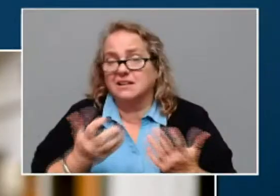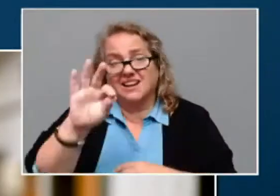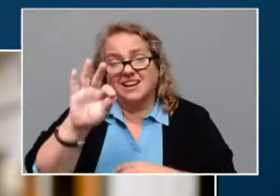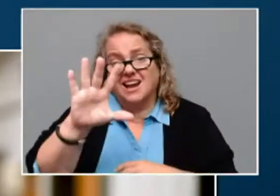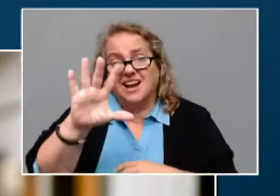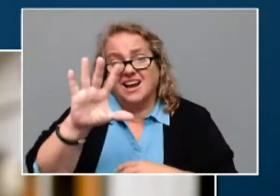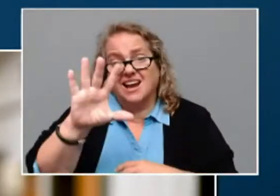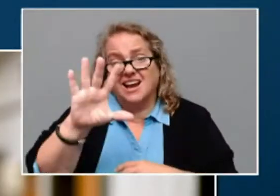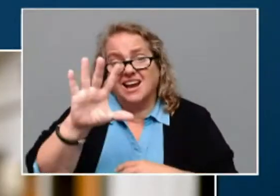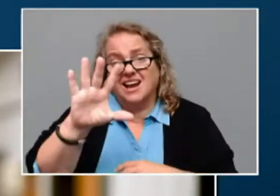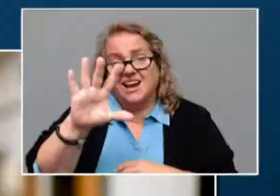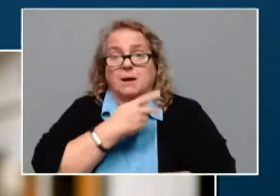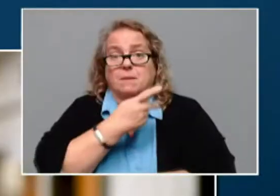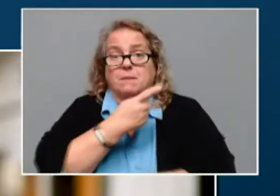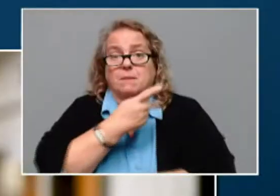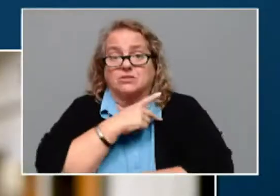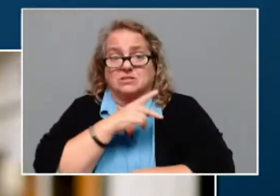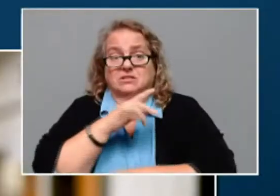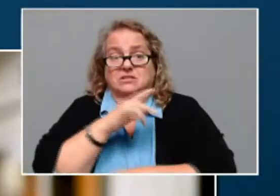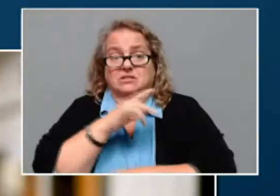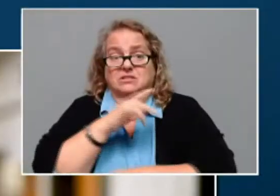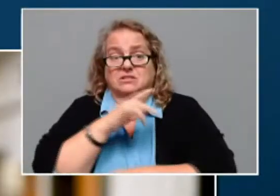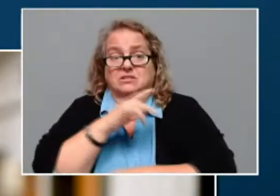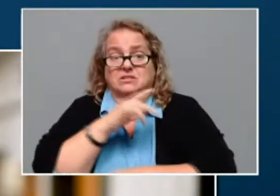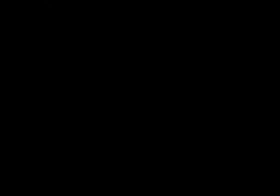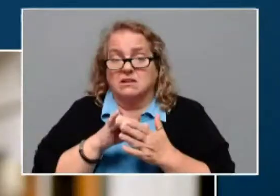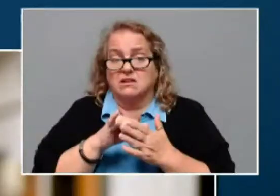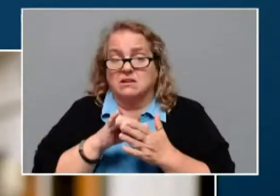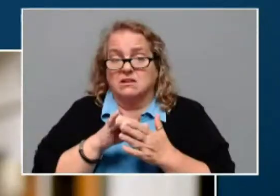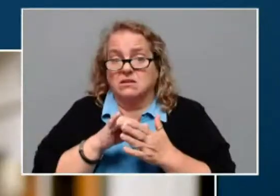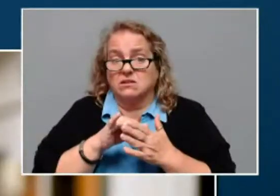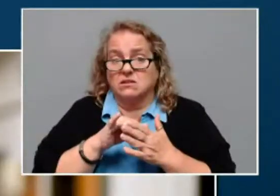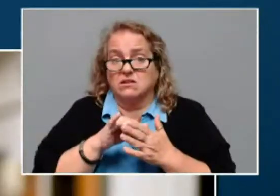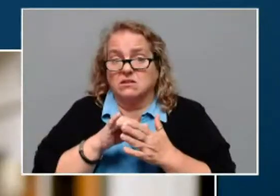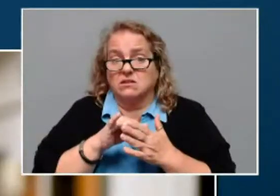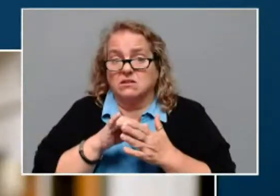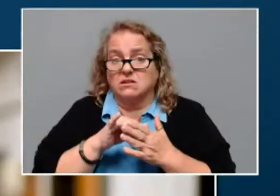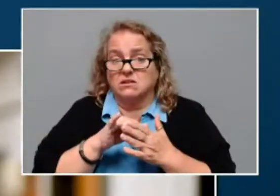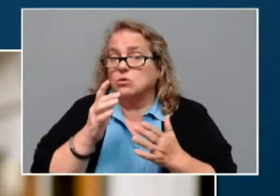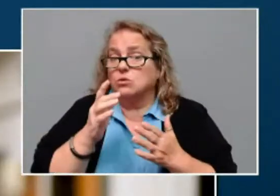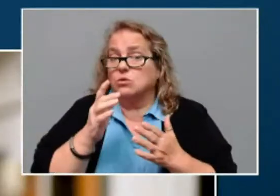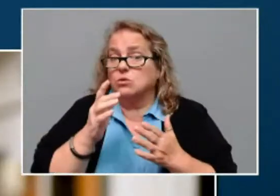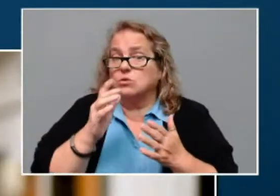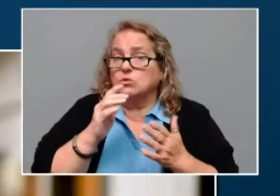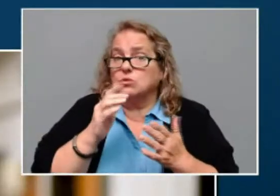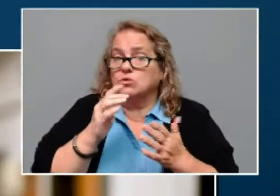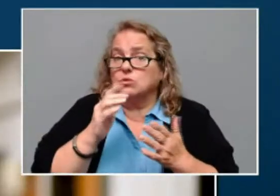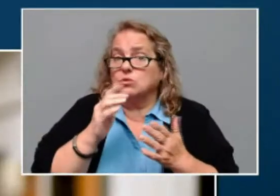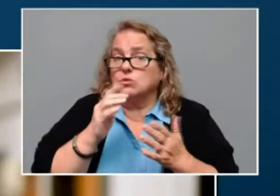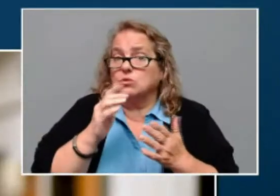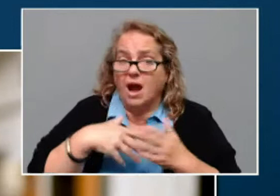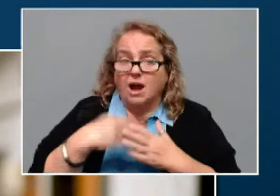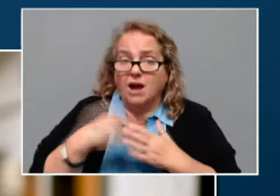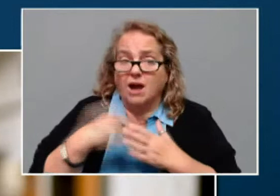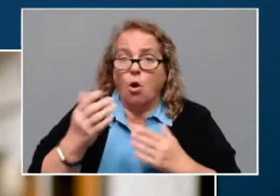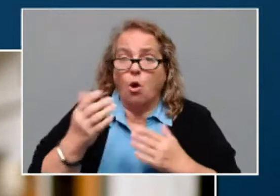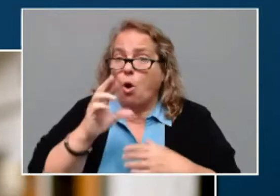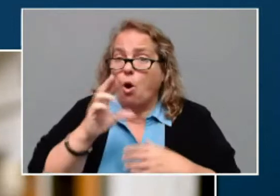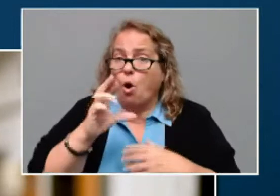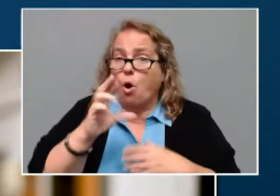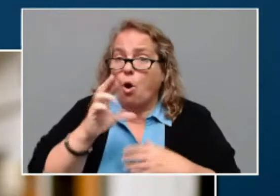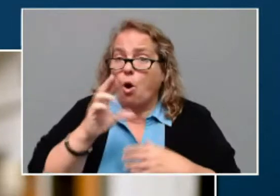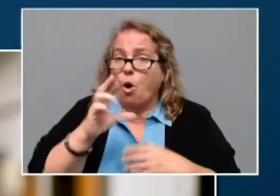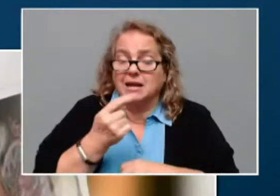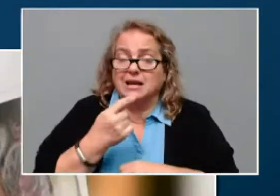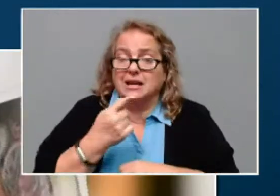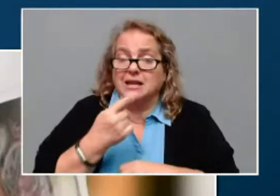that walk out of here, or sadly that don't make it, have said to me, I wish that I would have